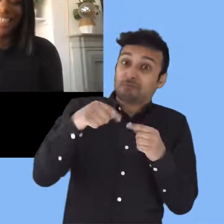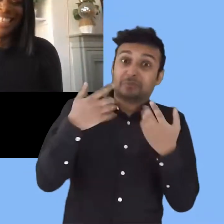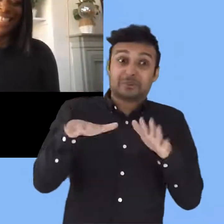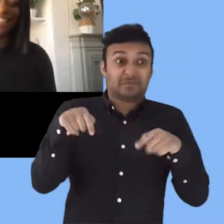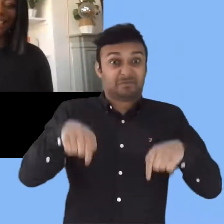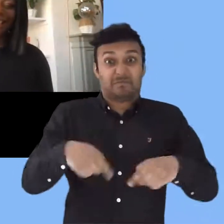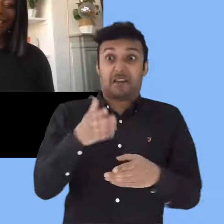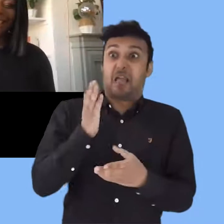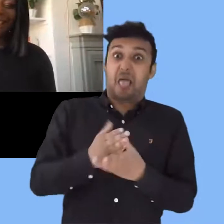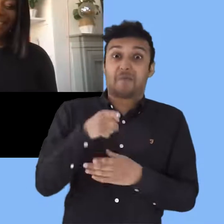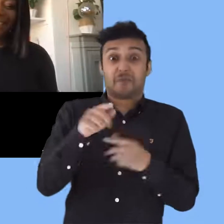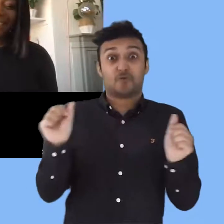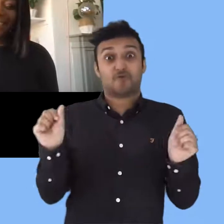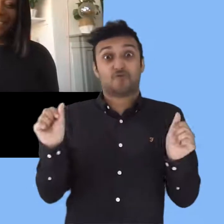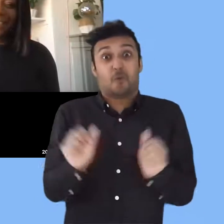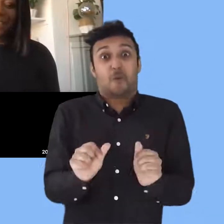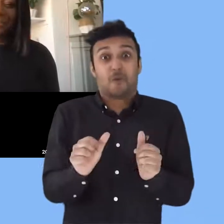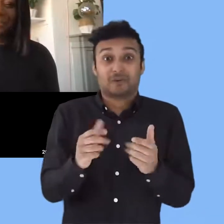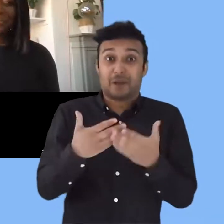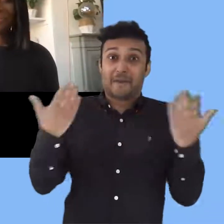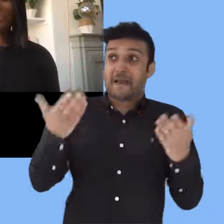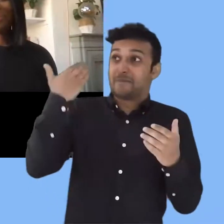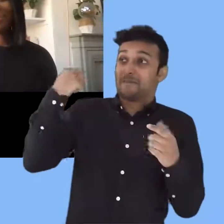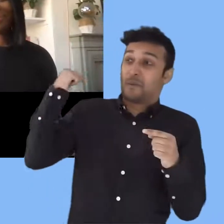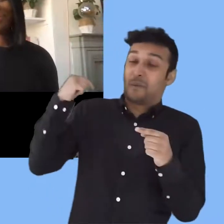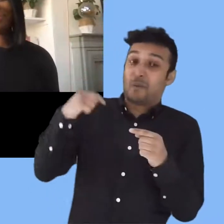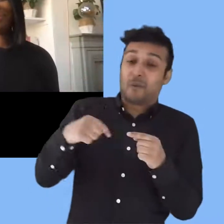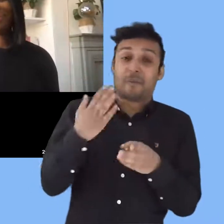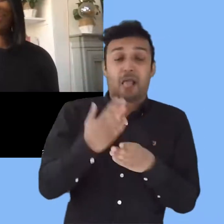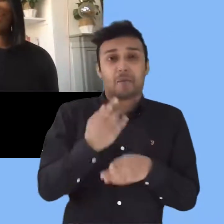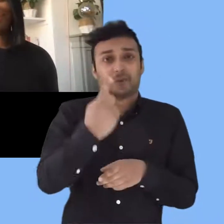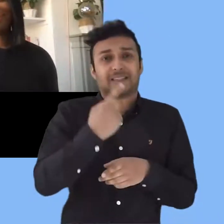one. And I've really learned from